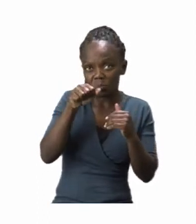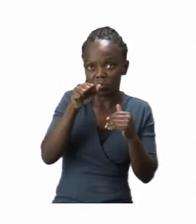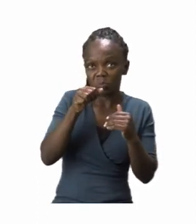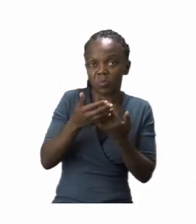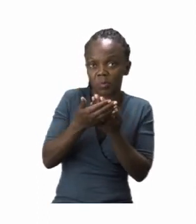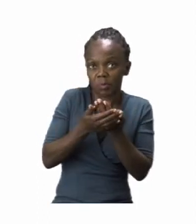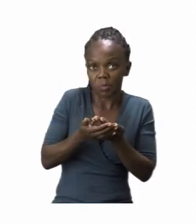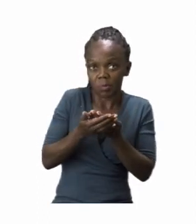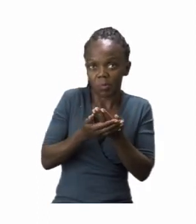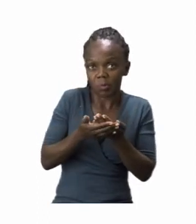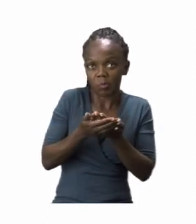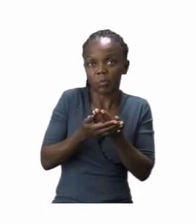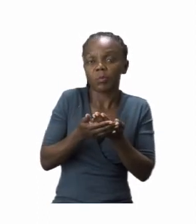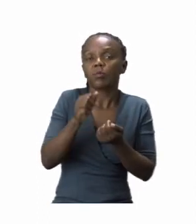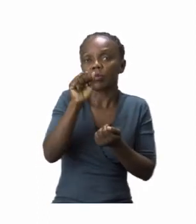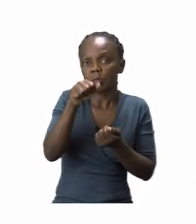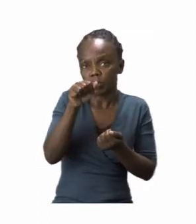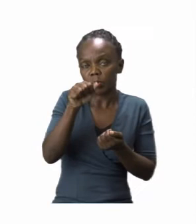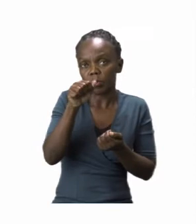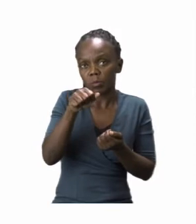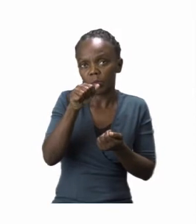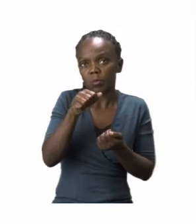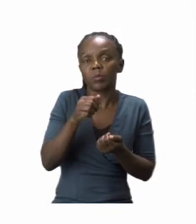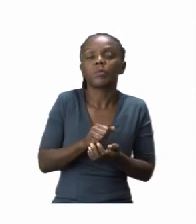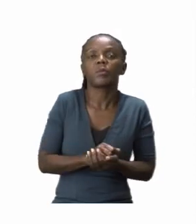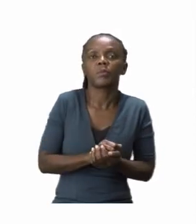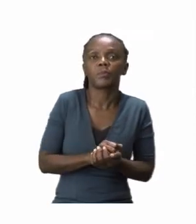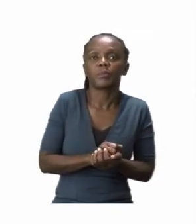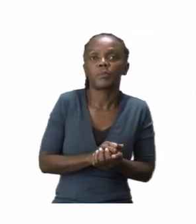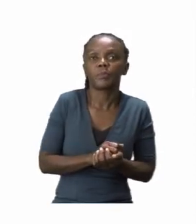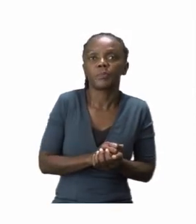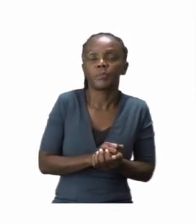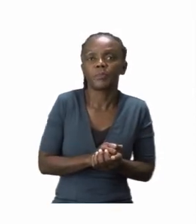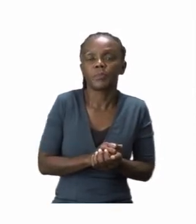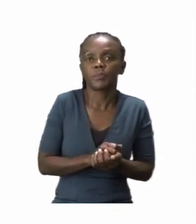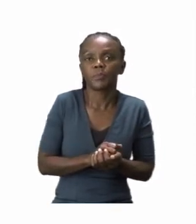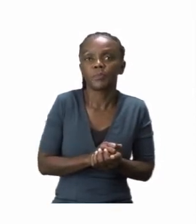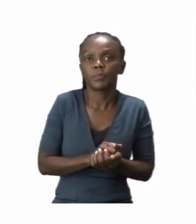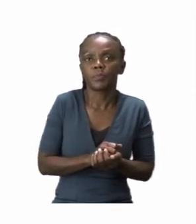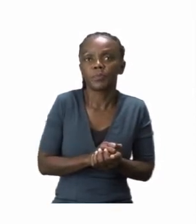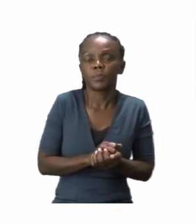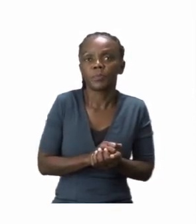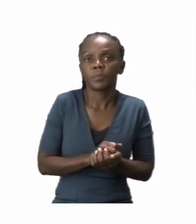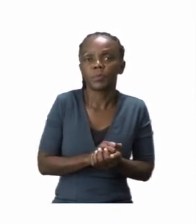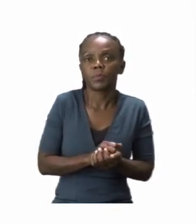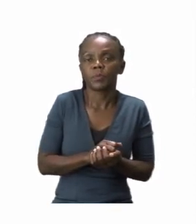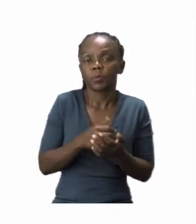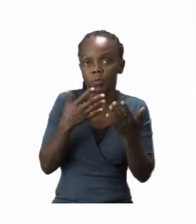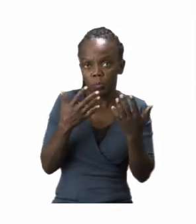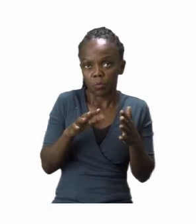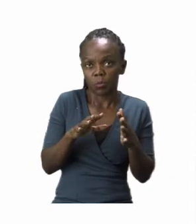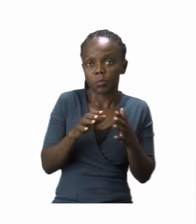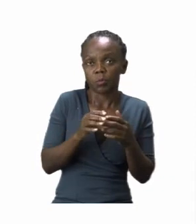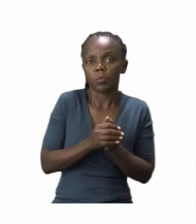the bird build a nest. And when you are done with that, you